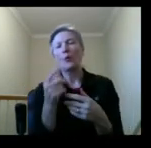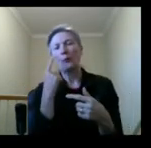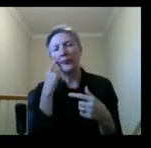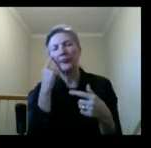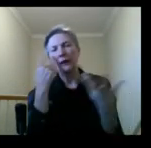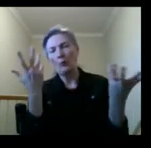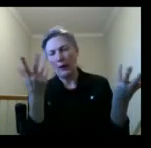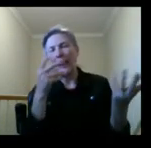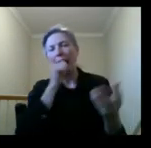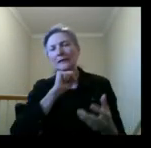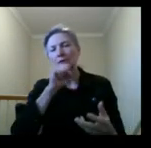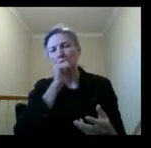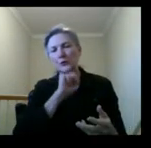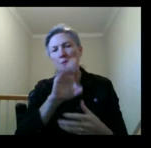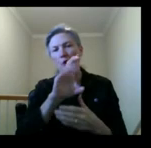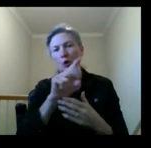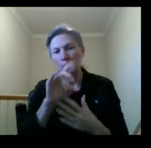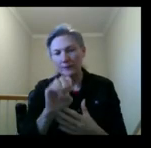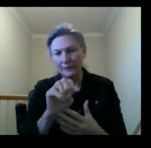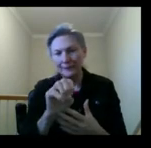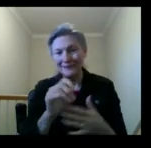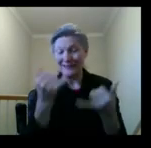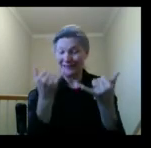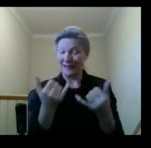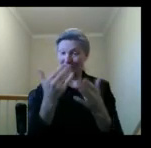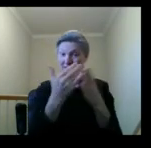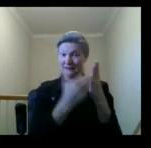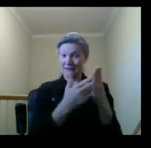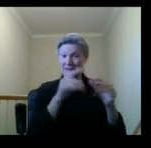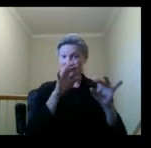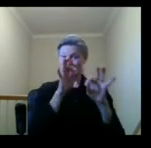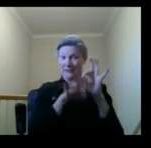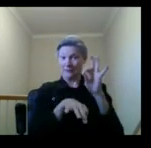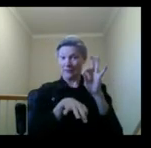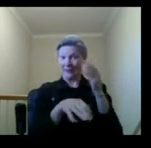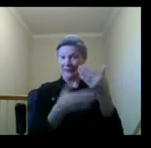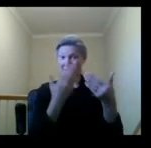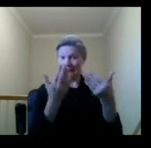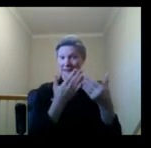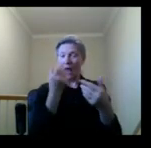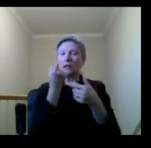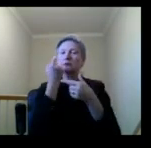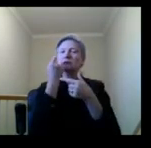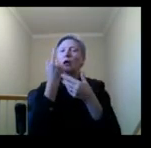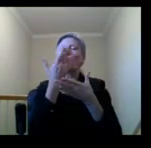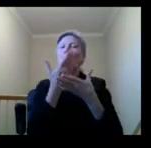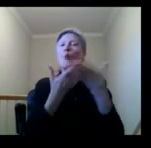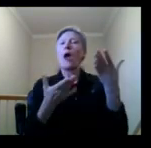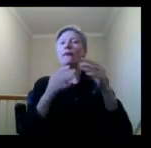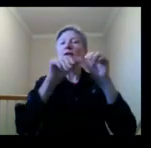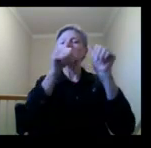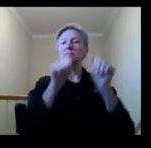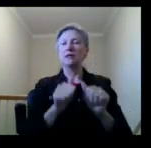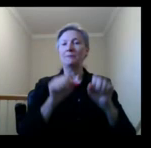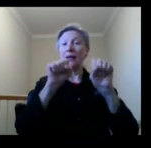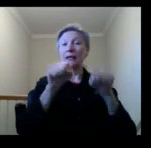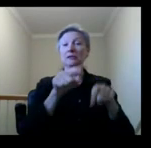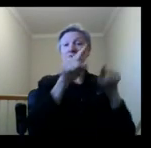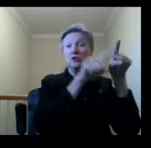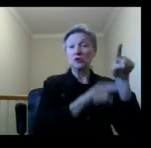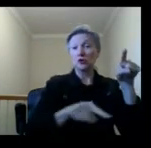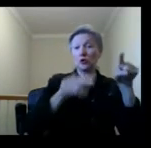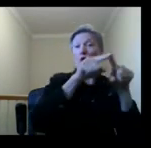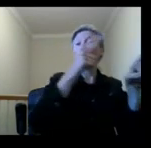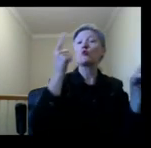today's lesson is very simple and very easy. It's really understanding what these shapes are and being able to circle the